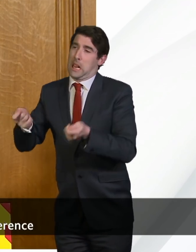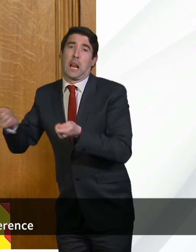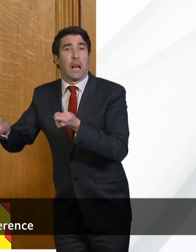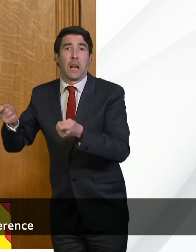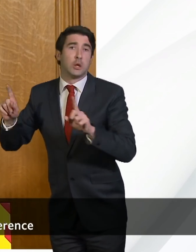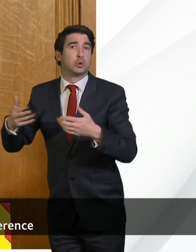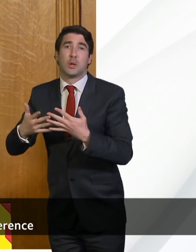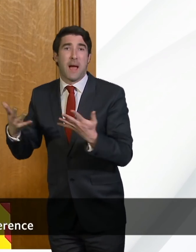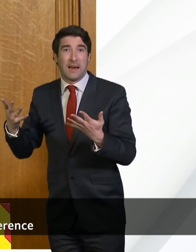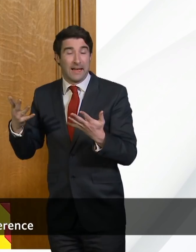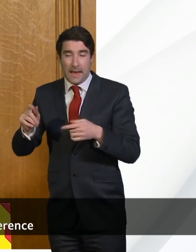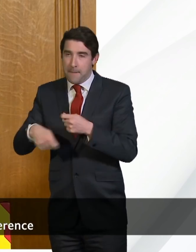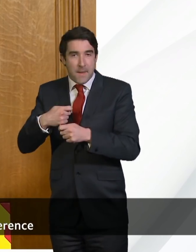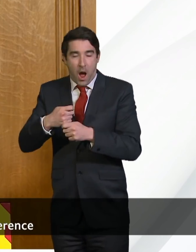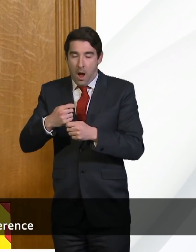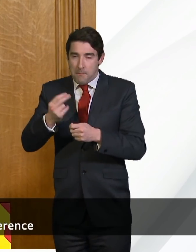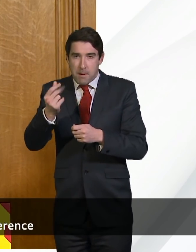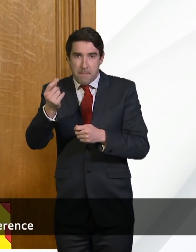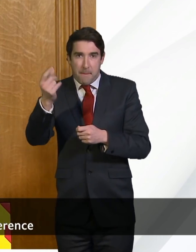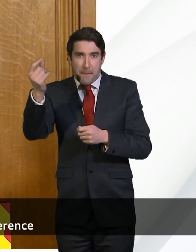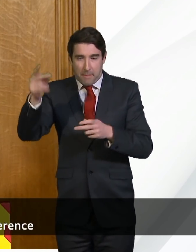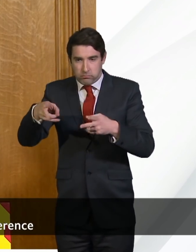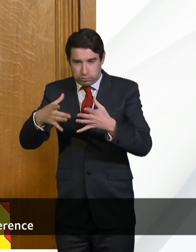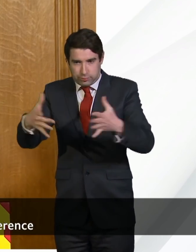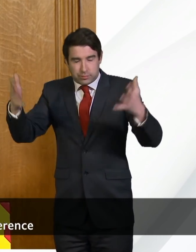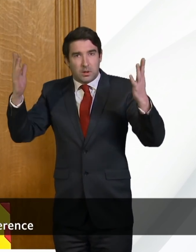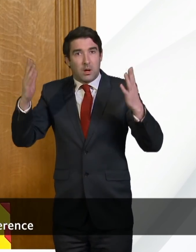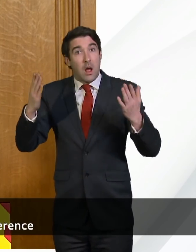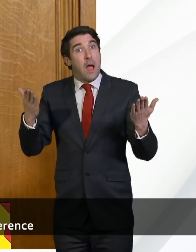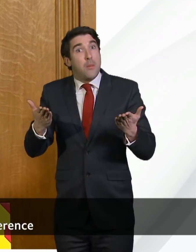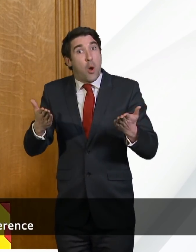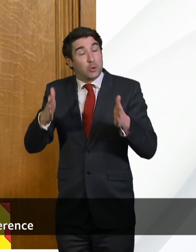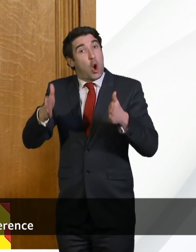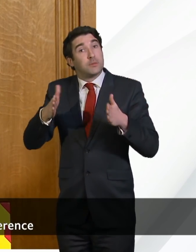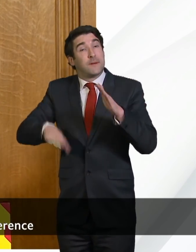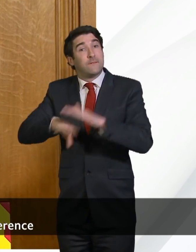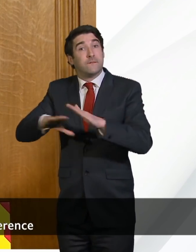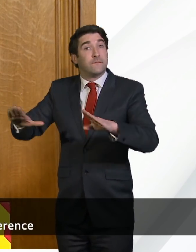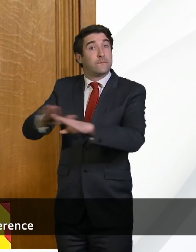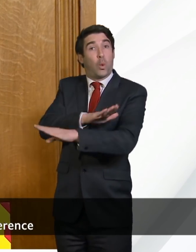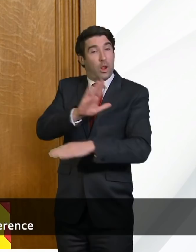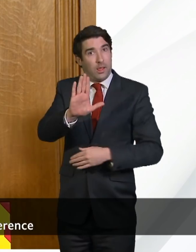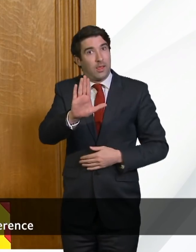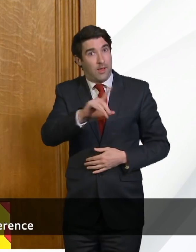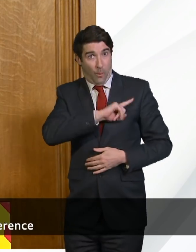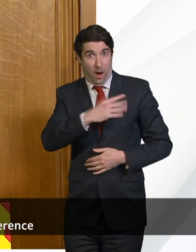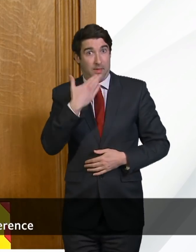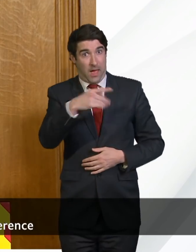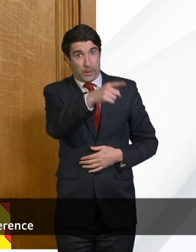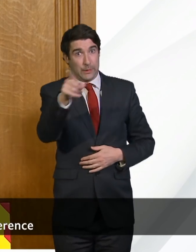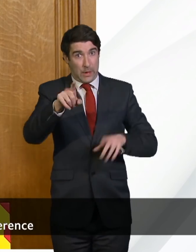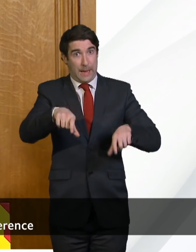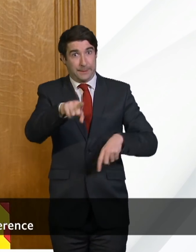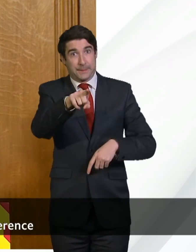there's still room in the emergency services across the country in terms of other health issues. But we also have to remember the effects